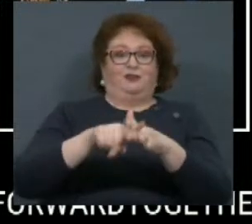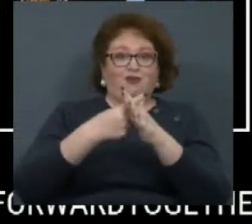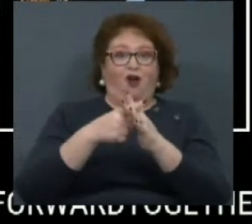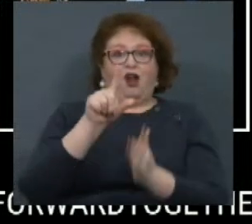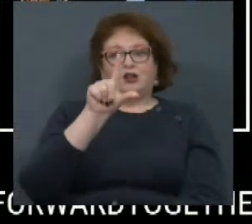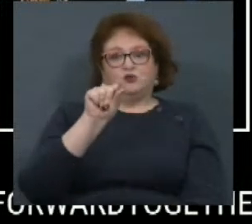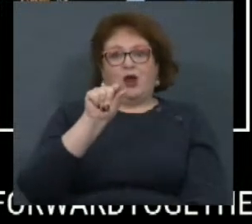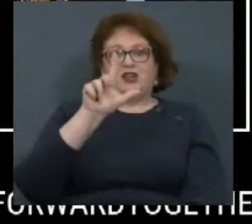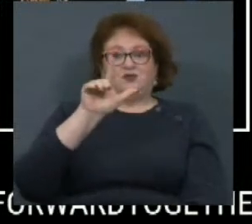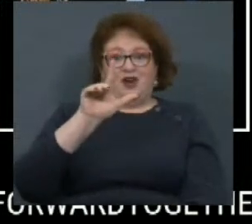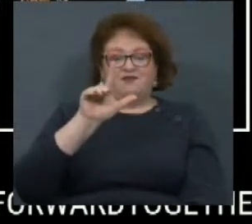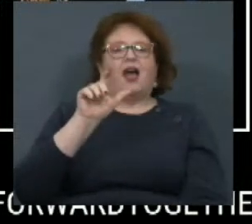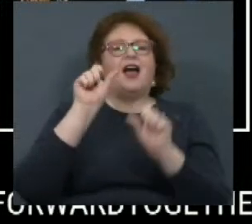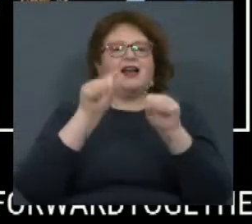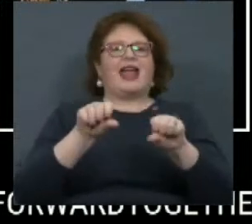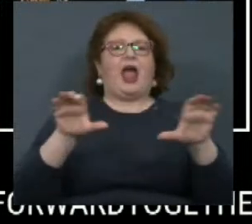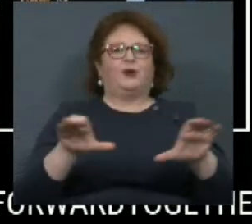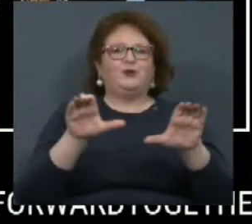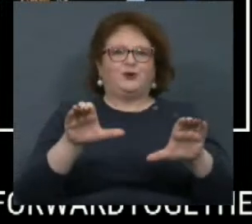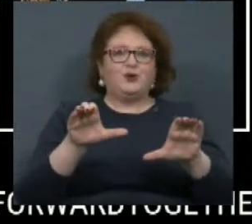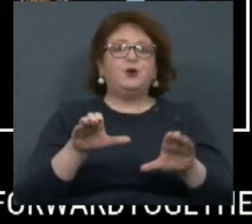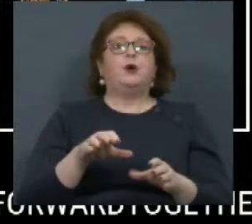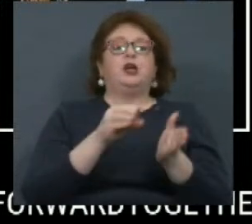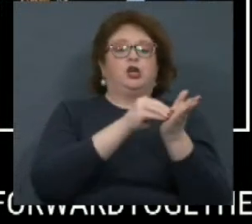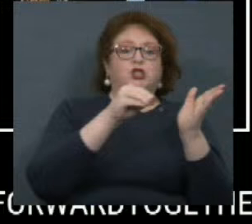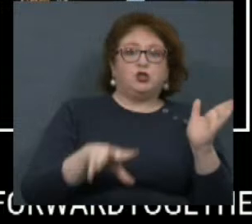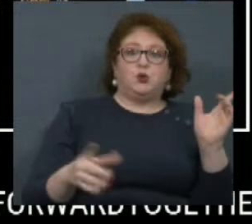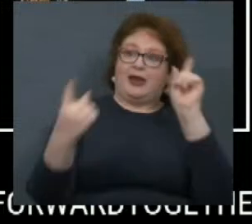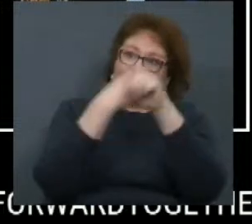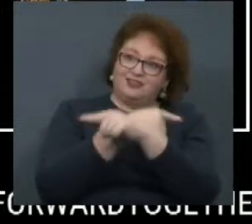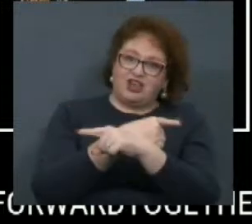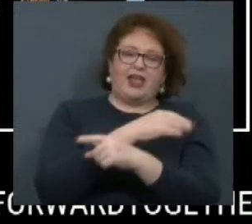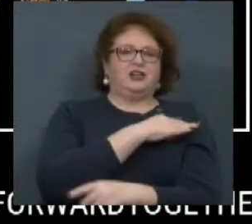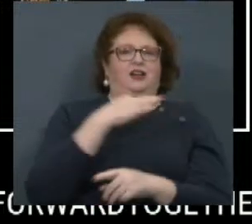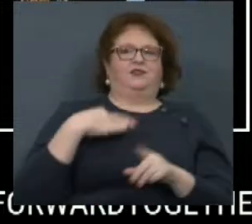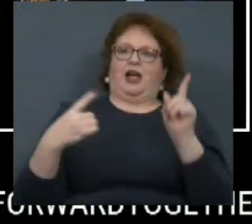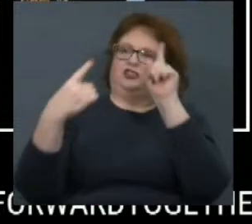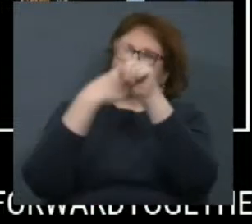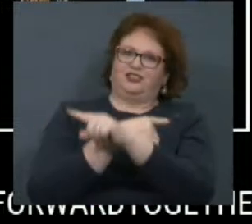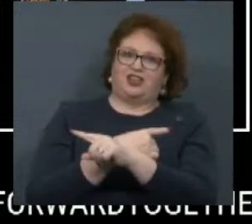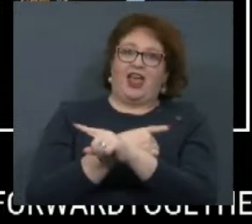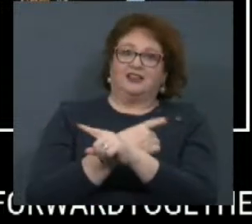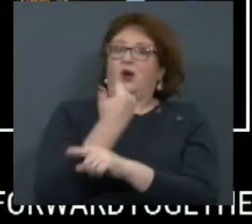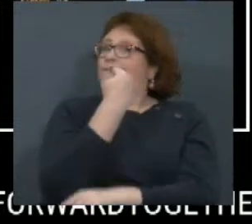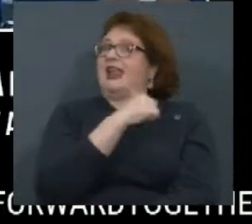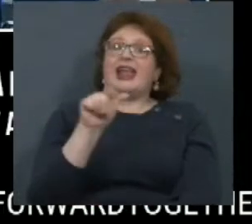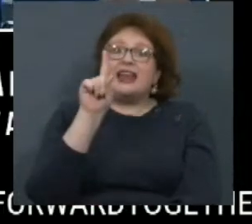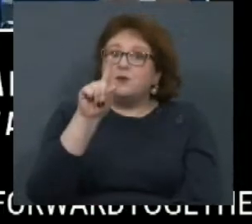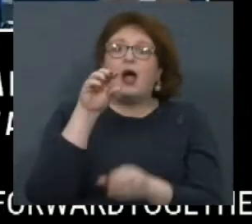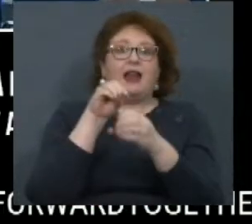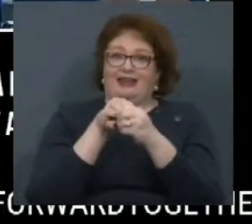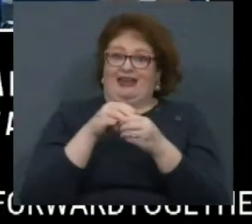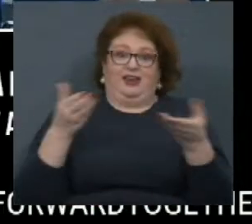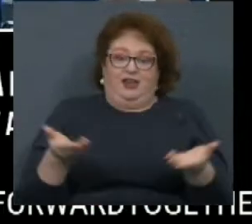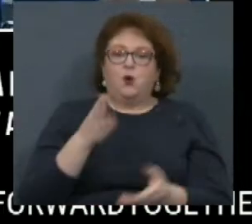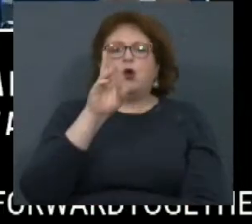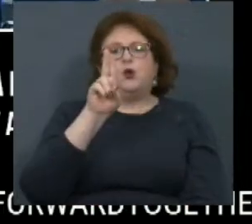between anybody here in Little Rock and also Enna. They can come here. So that's been formalized